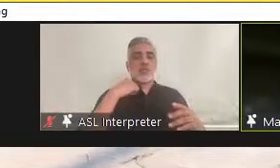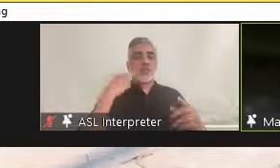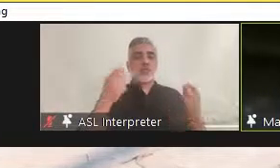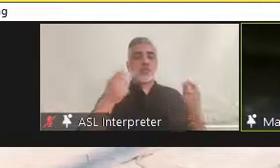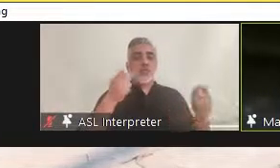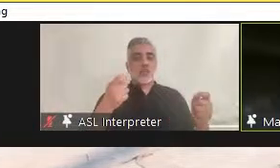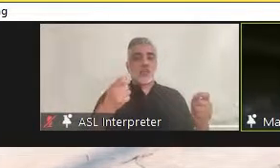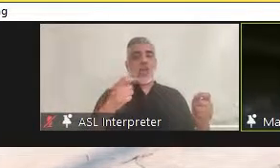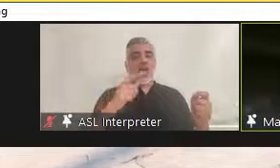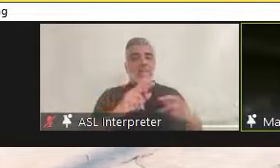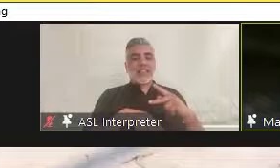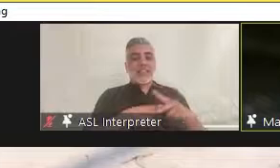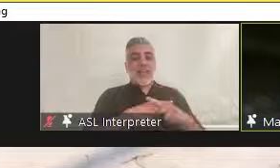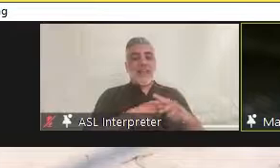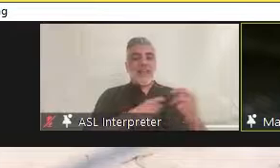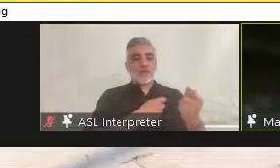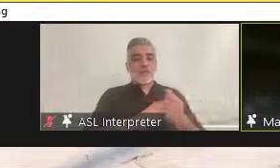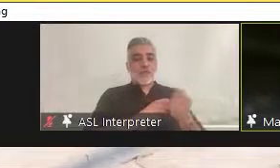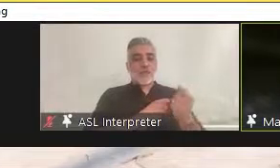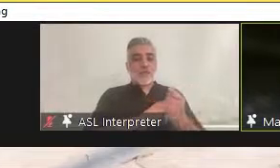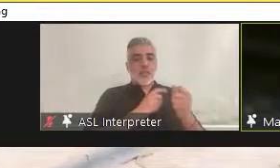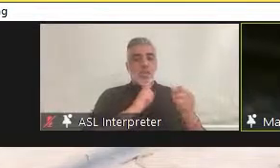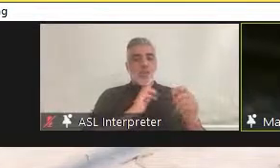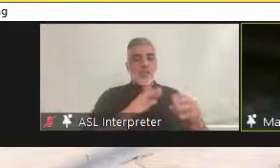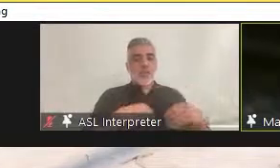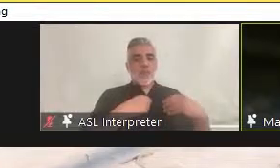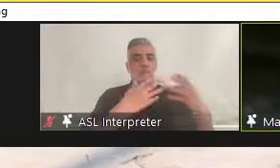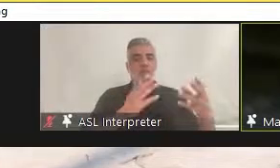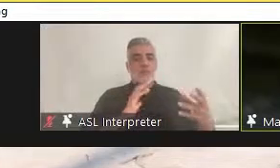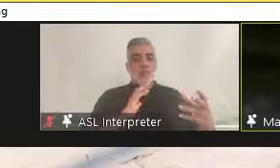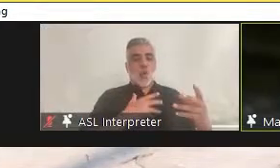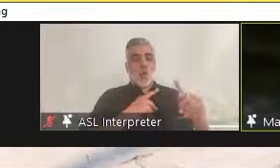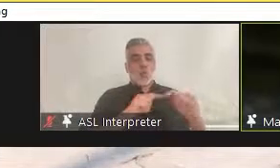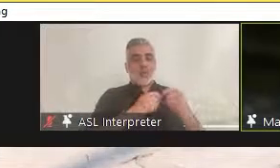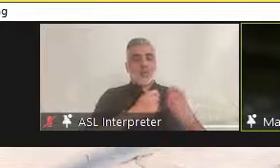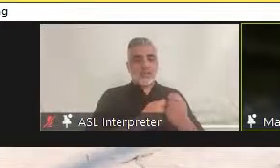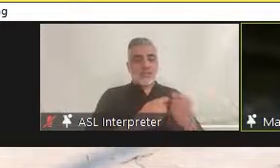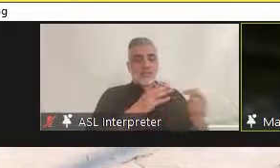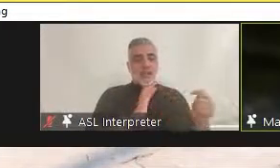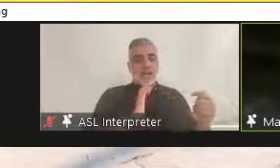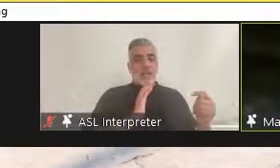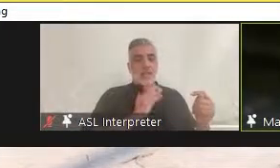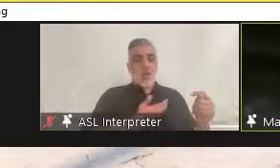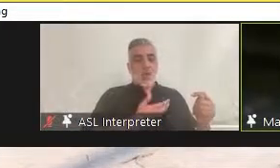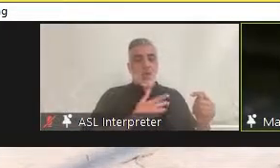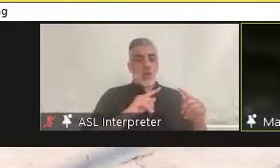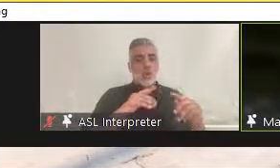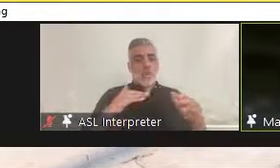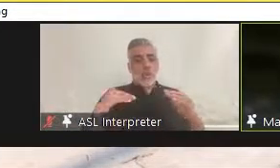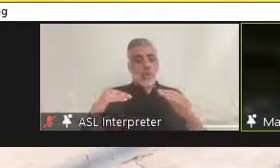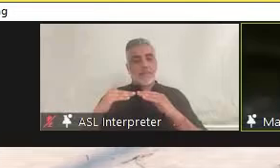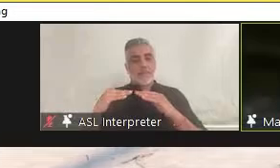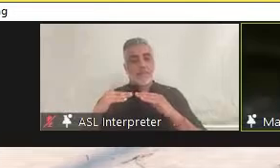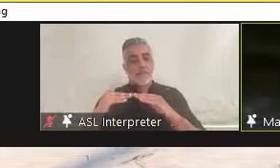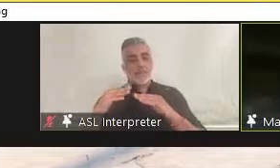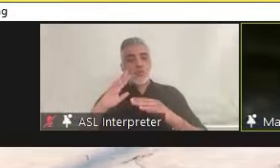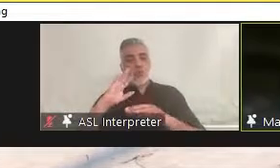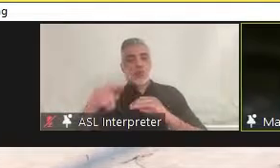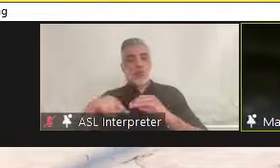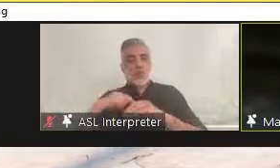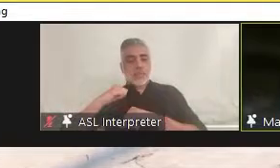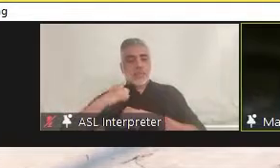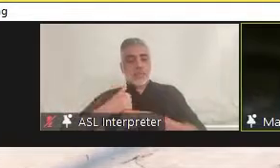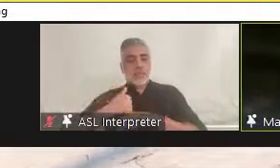type of support we are providing for our teams, while Narae focuses on practical implementation of